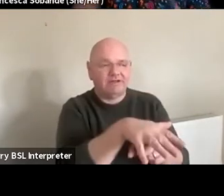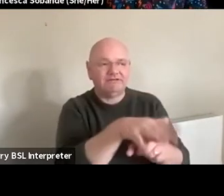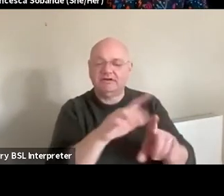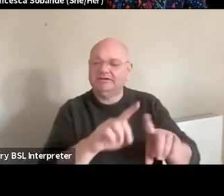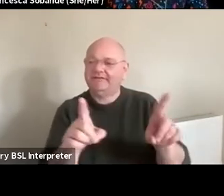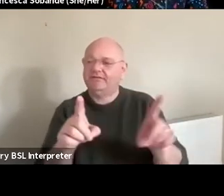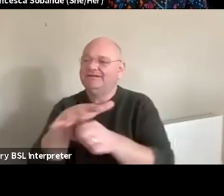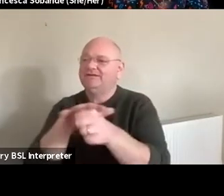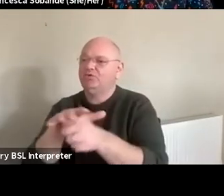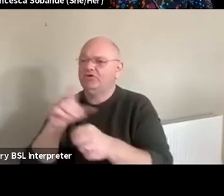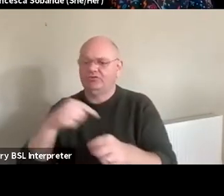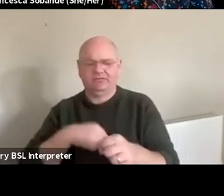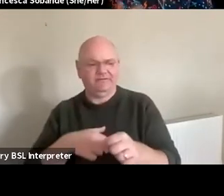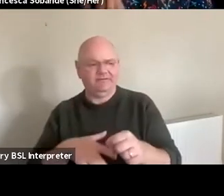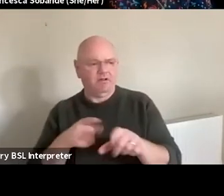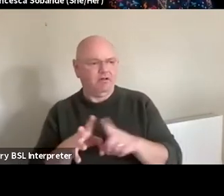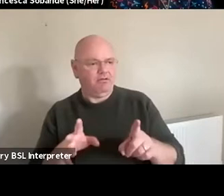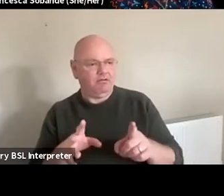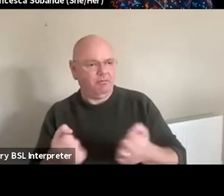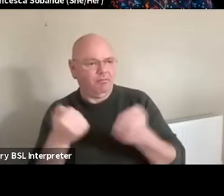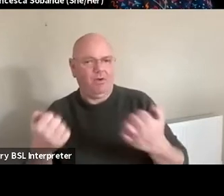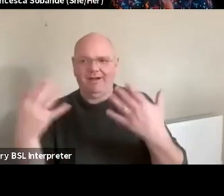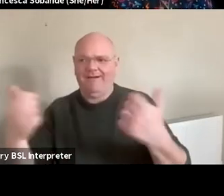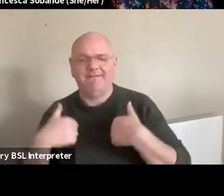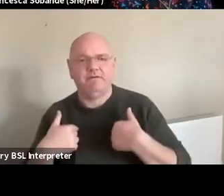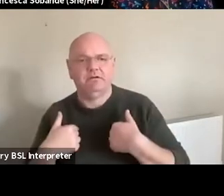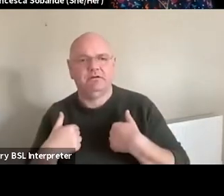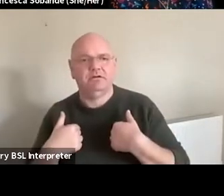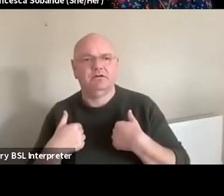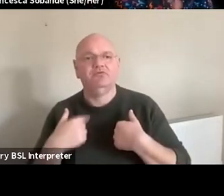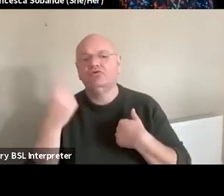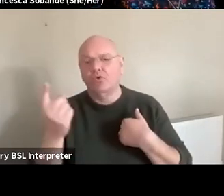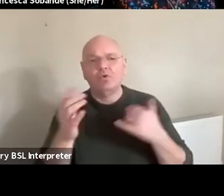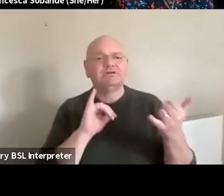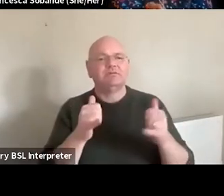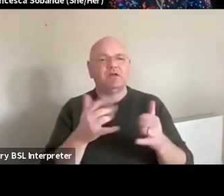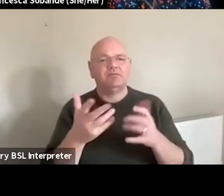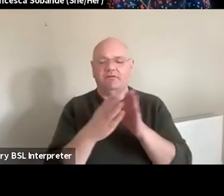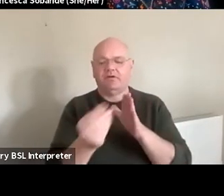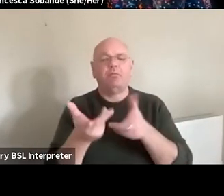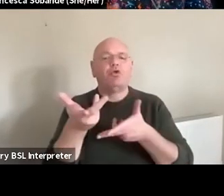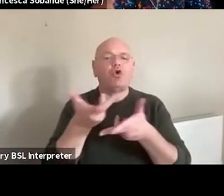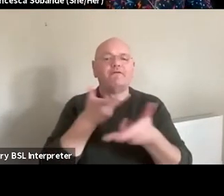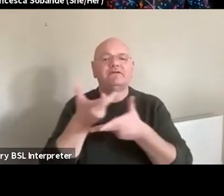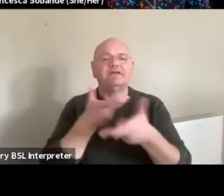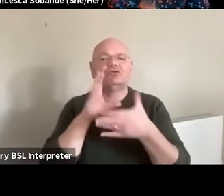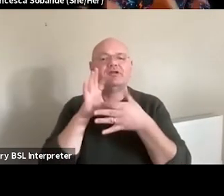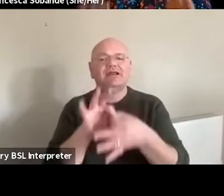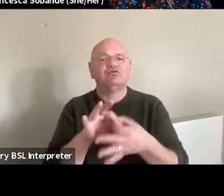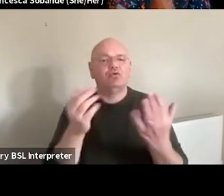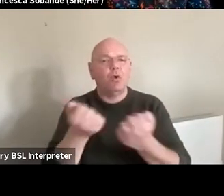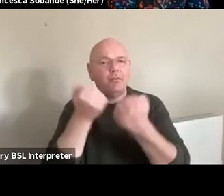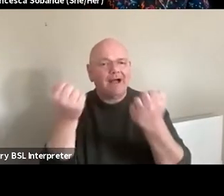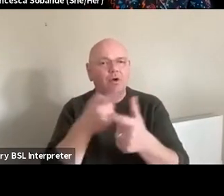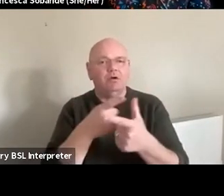in a relative position of power. So I was thinking about the fact that sometimes conversations to do with power, to do with inequality, to do with oppression,